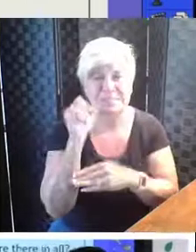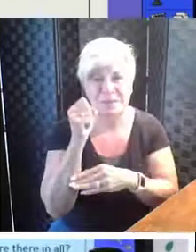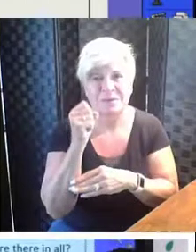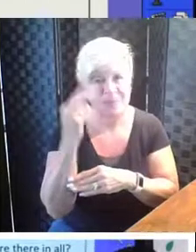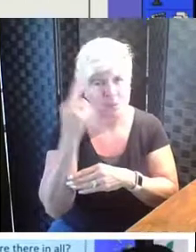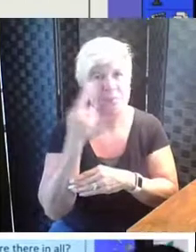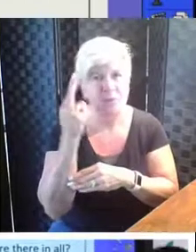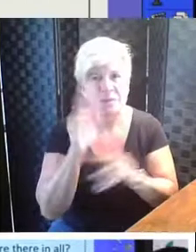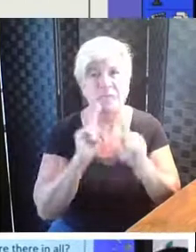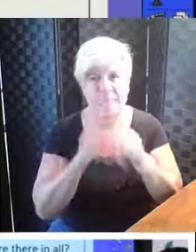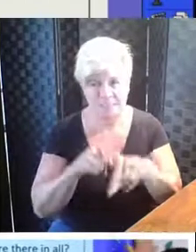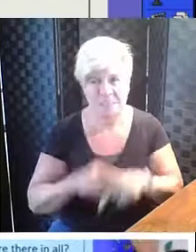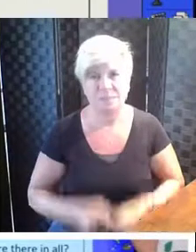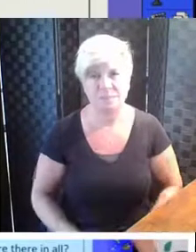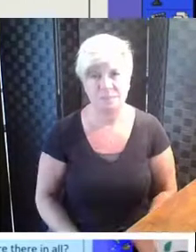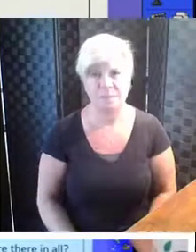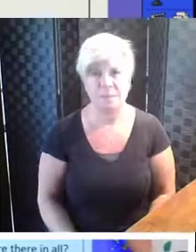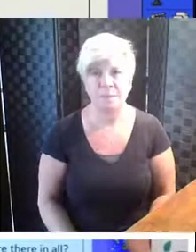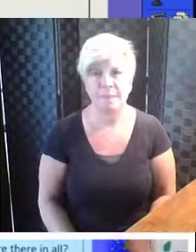this is a reasonable